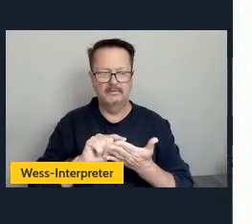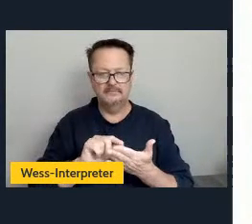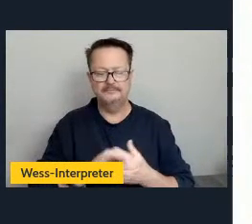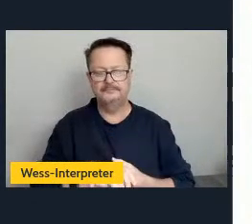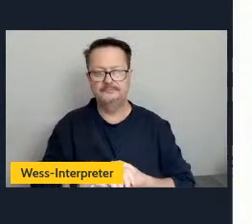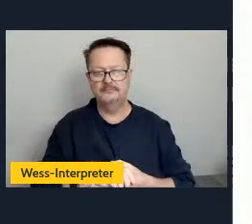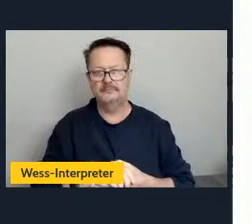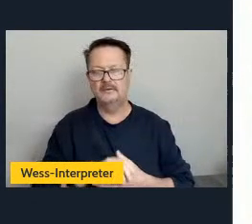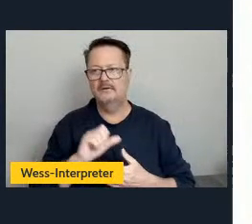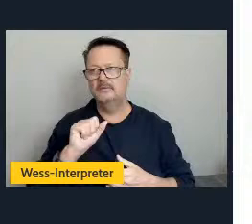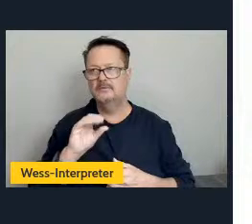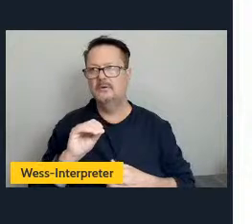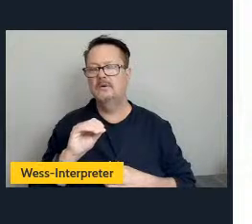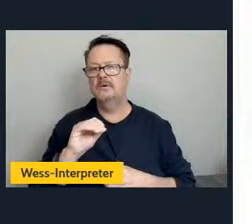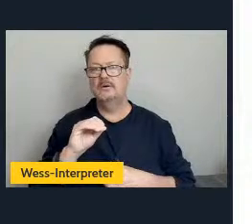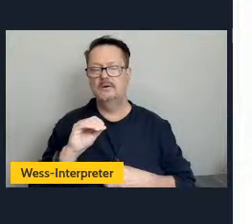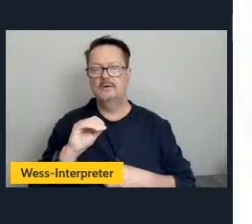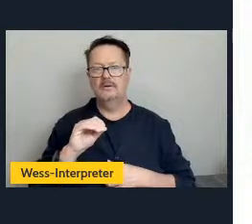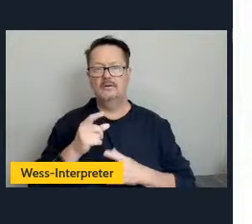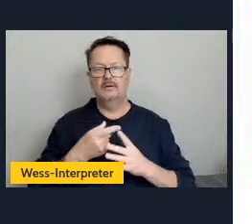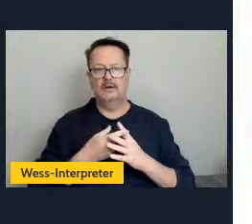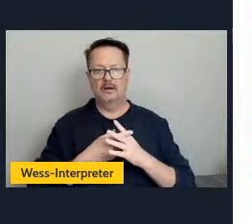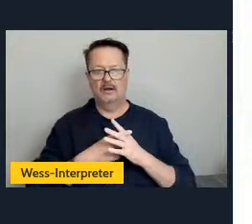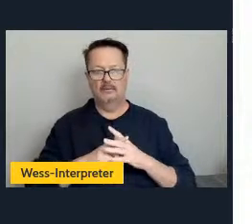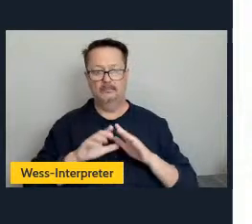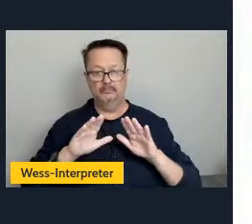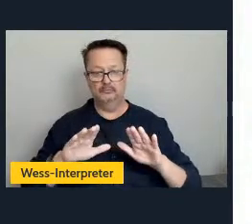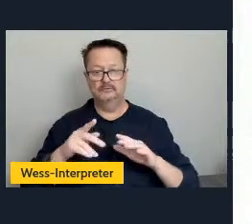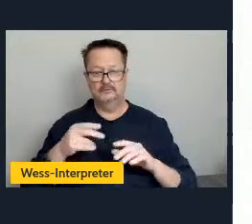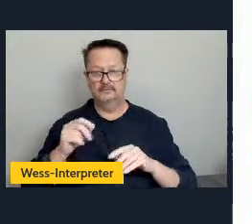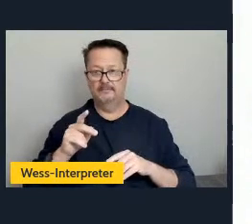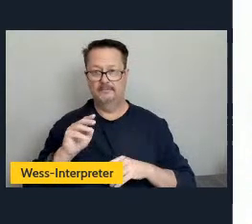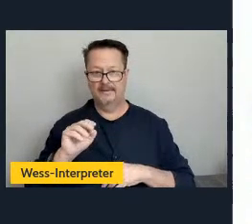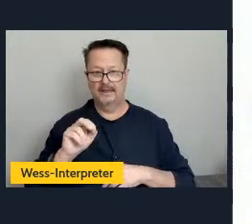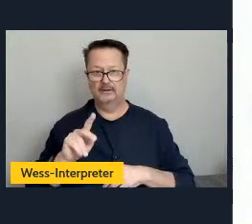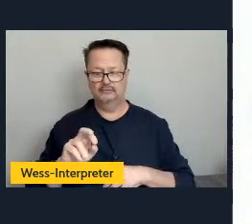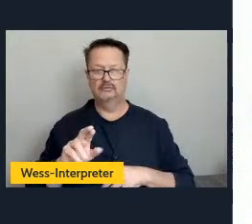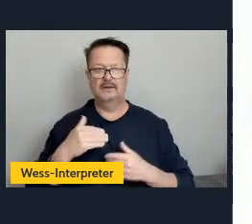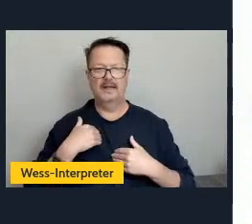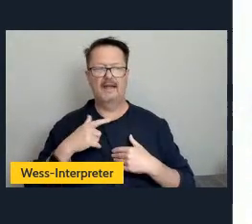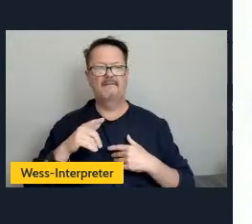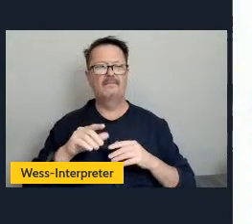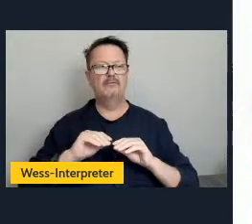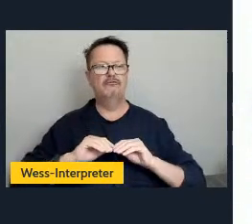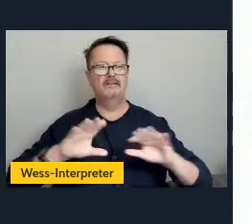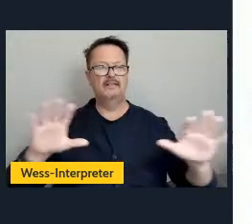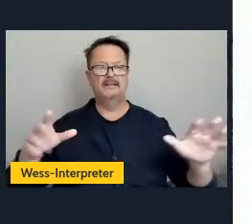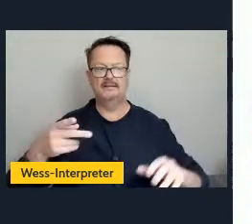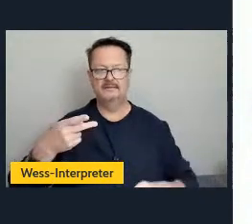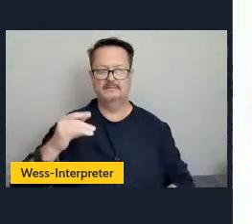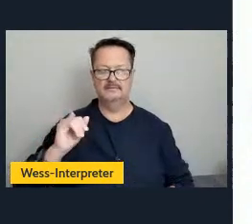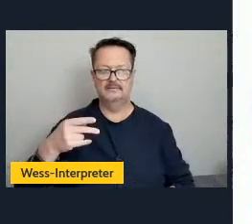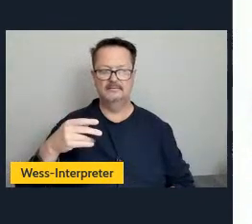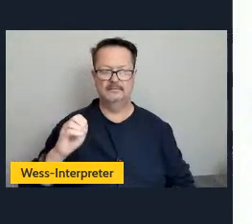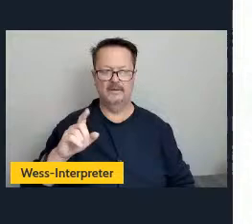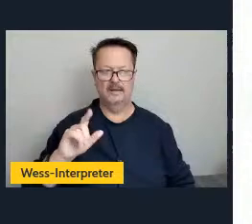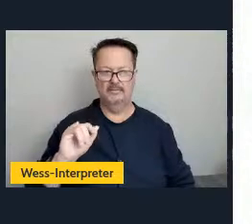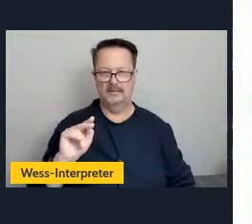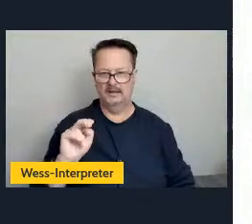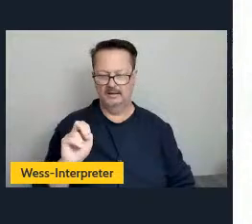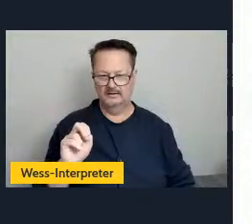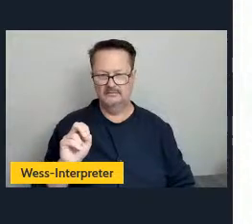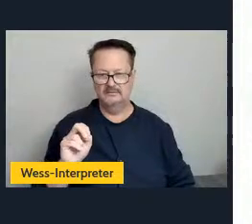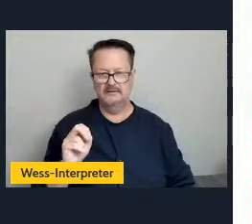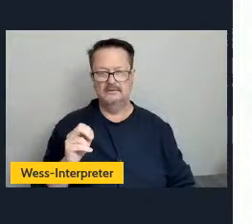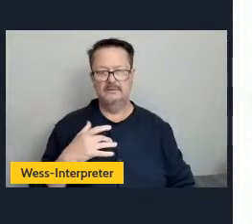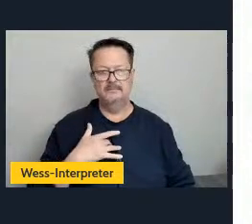So on push of master, we have this release pipeline here, and what it